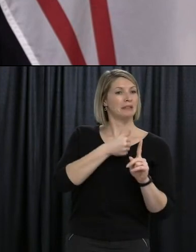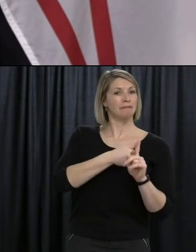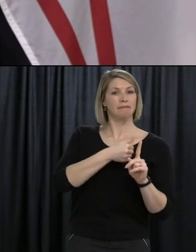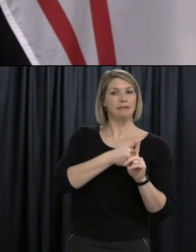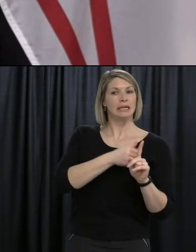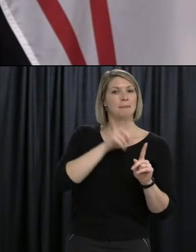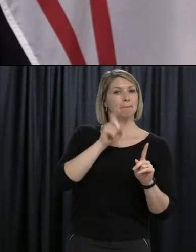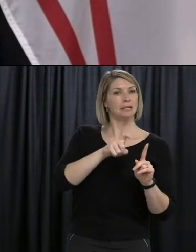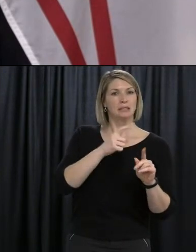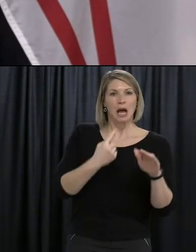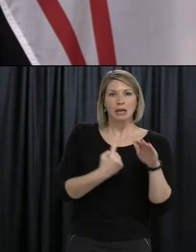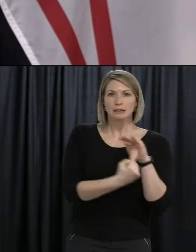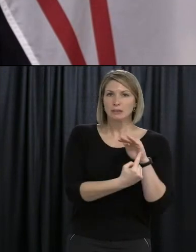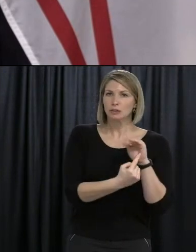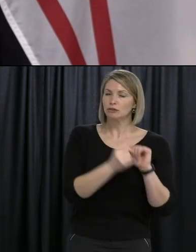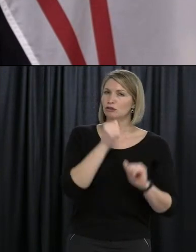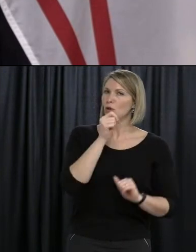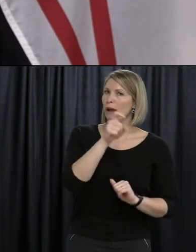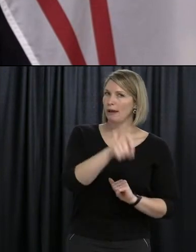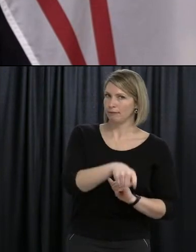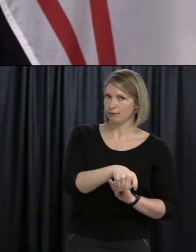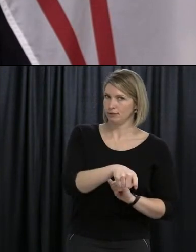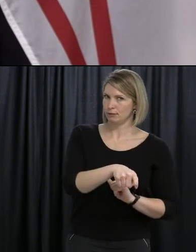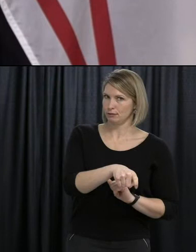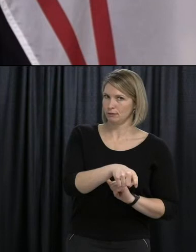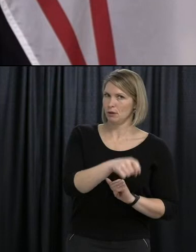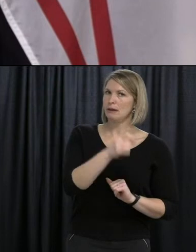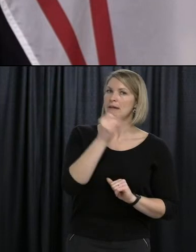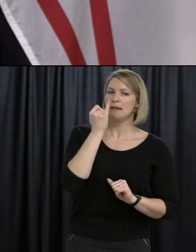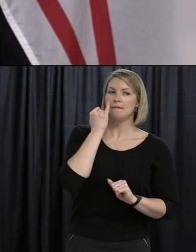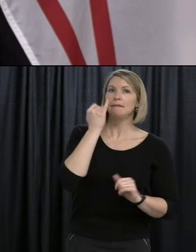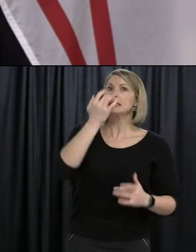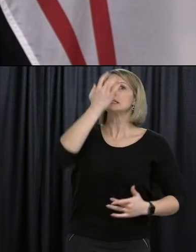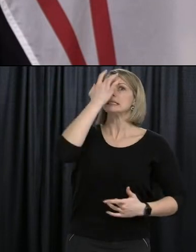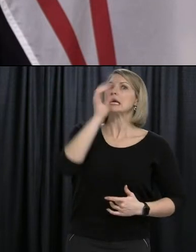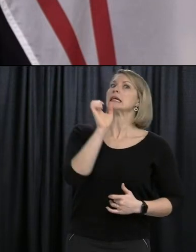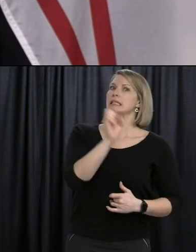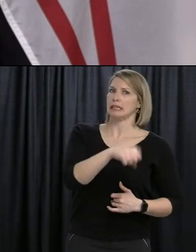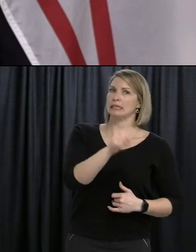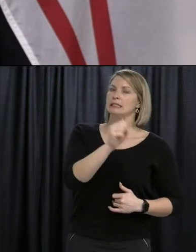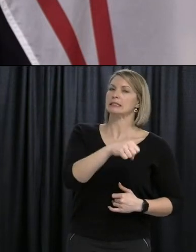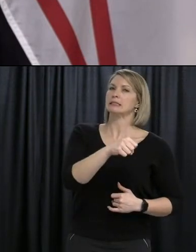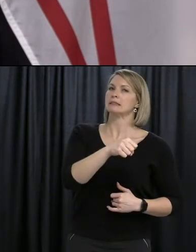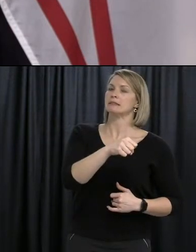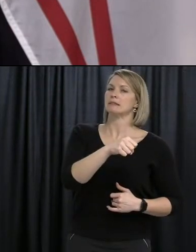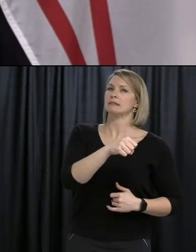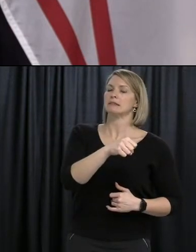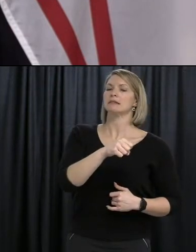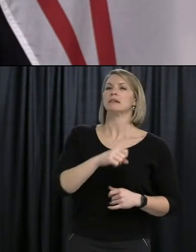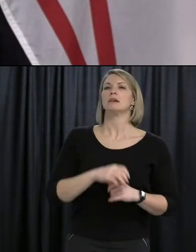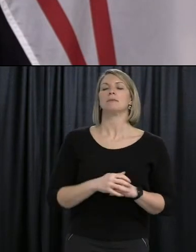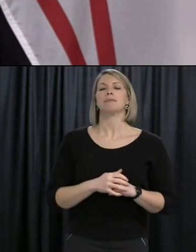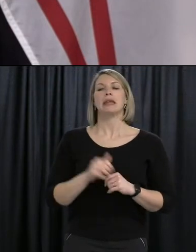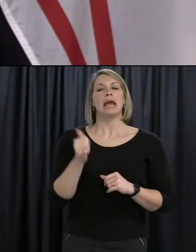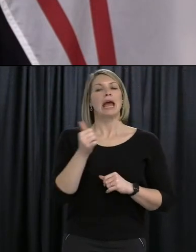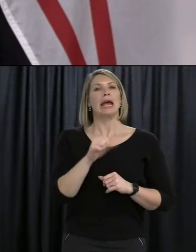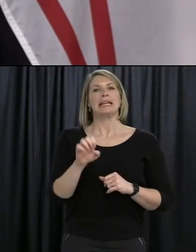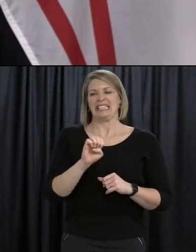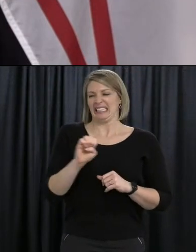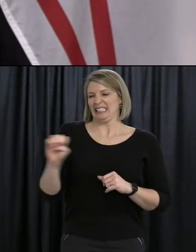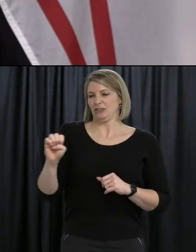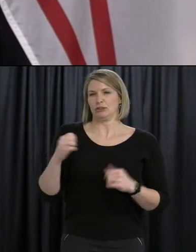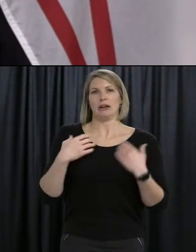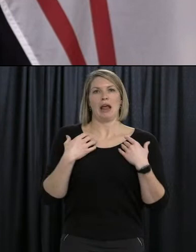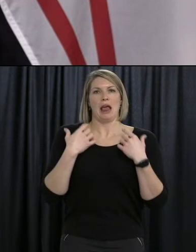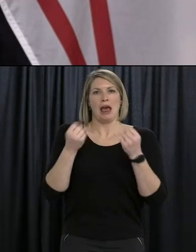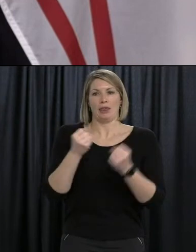of COVID-19 or test positive for COVID-19. Any Eastern Health staff that are impacted